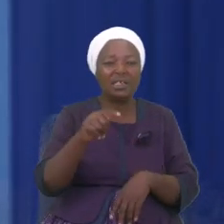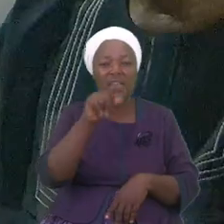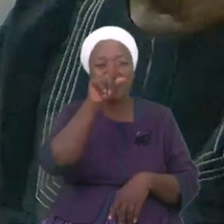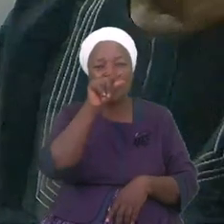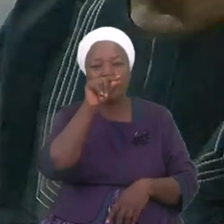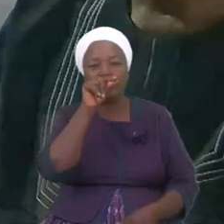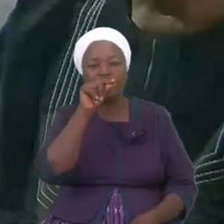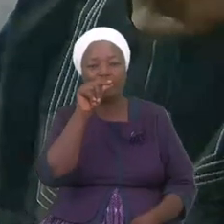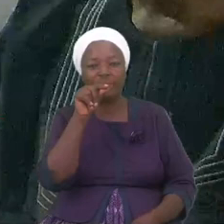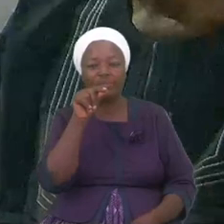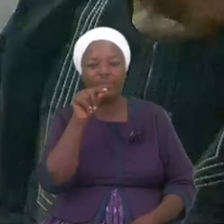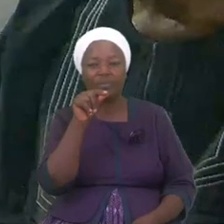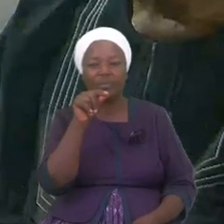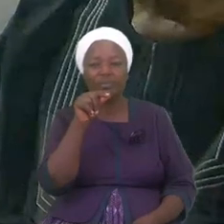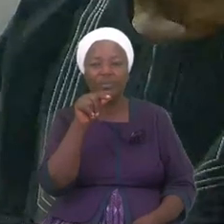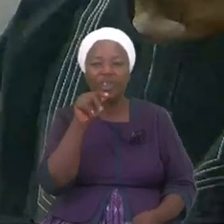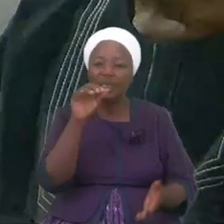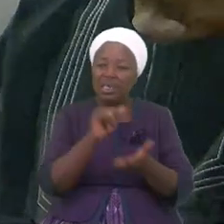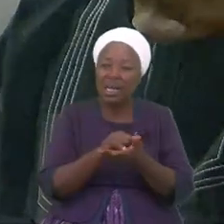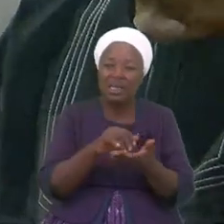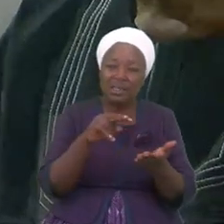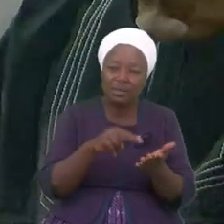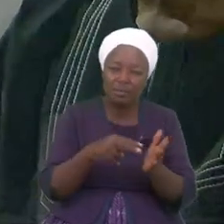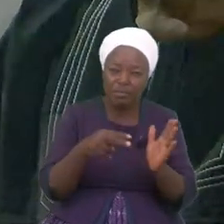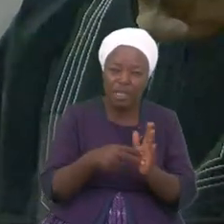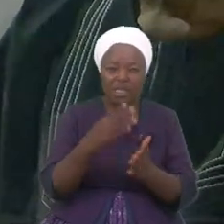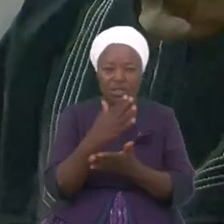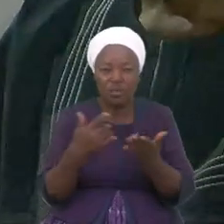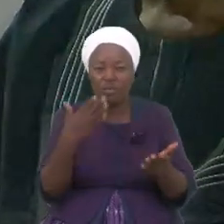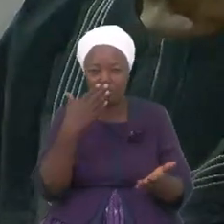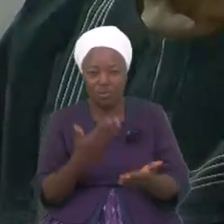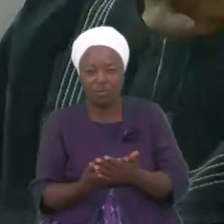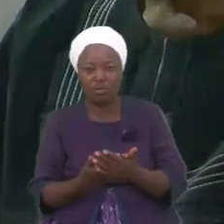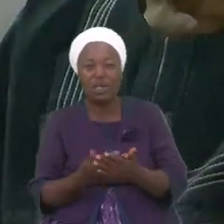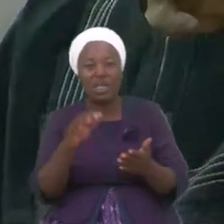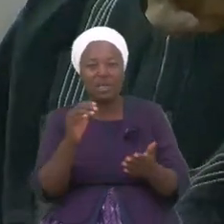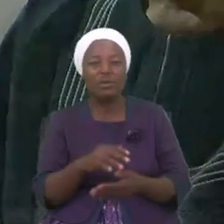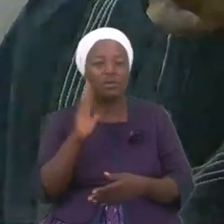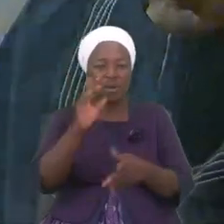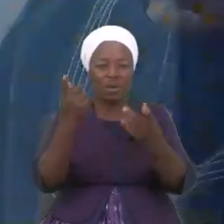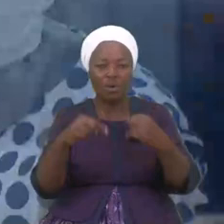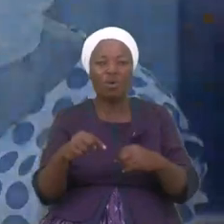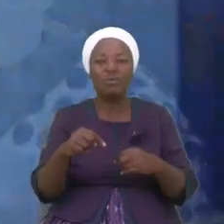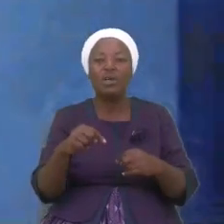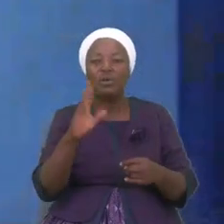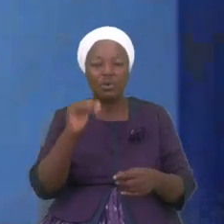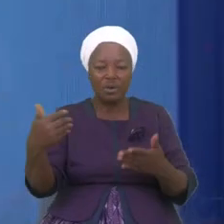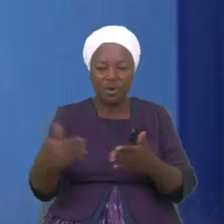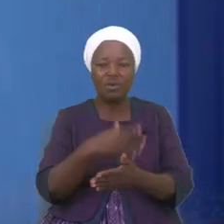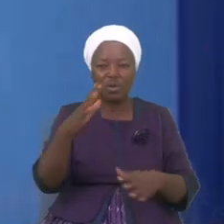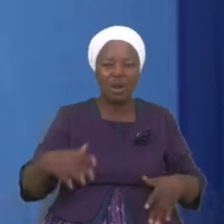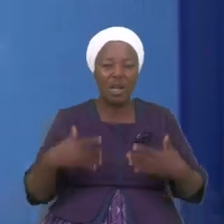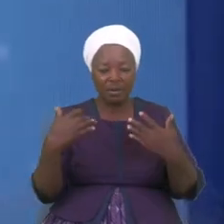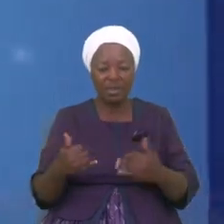eagles. That means something good that will come, it will renew your life tonight. Look